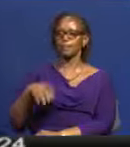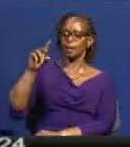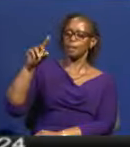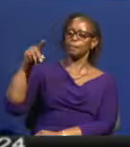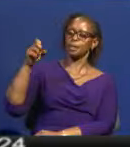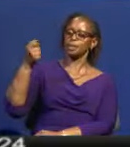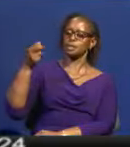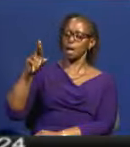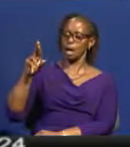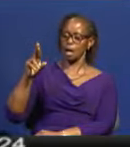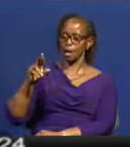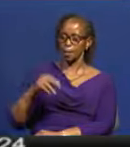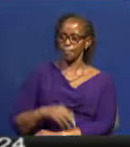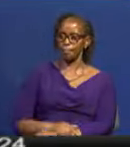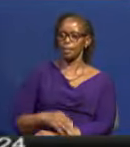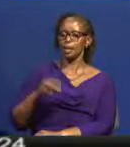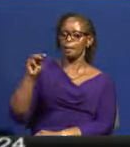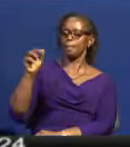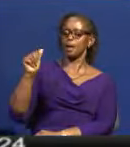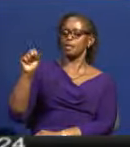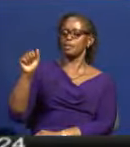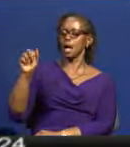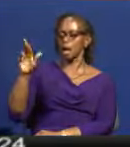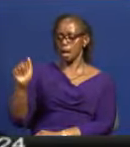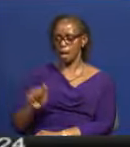Shake, Peter Masara,